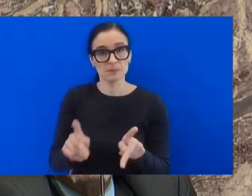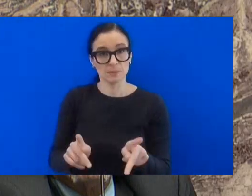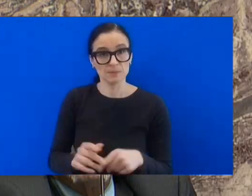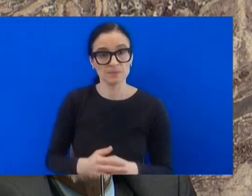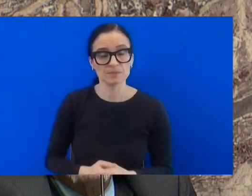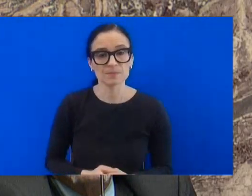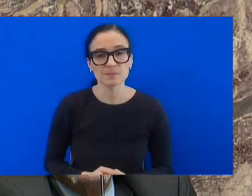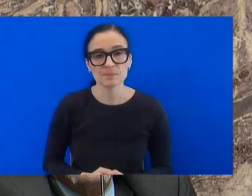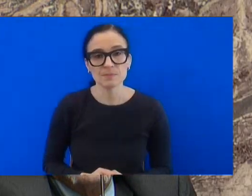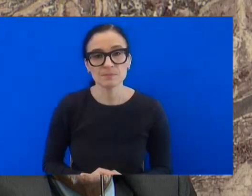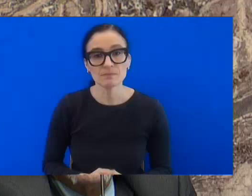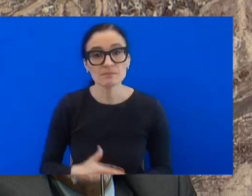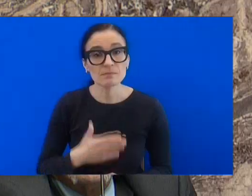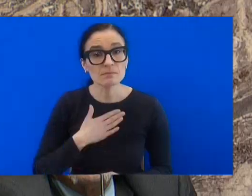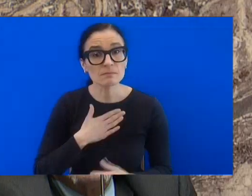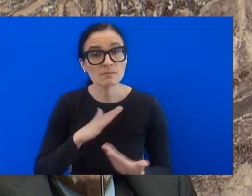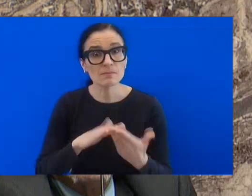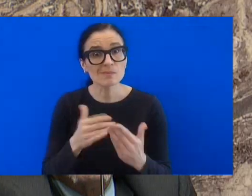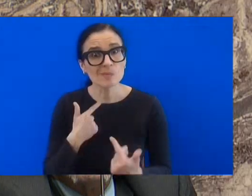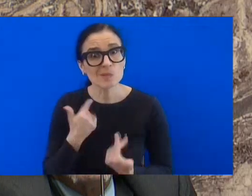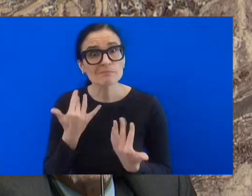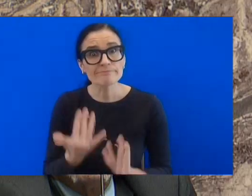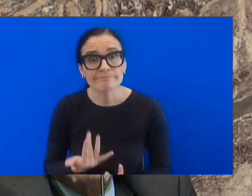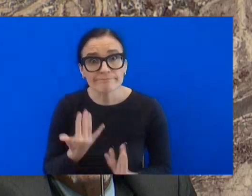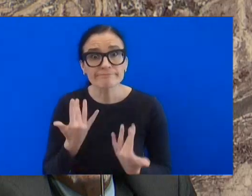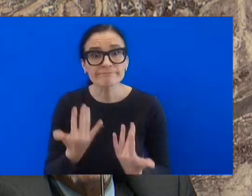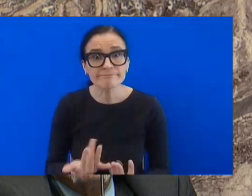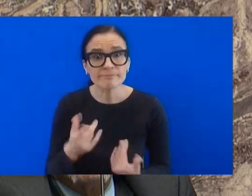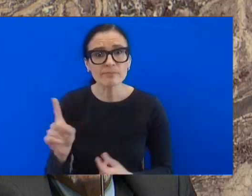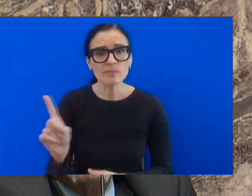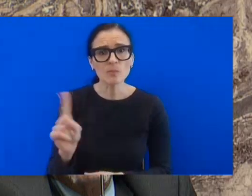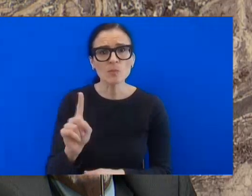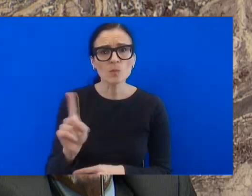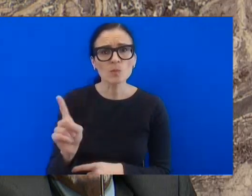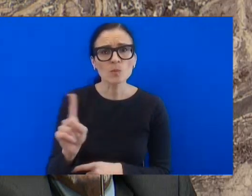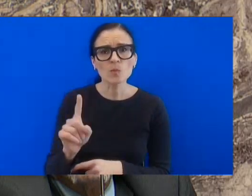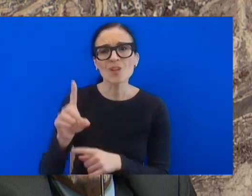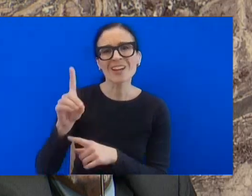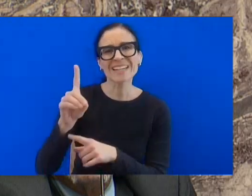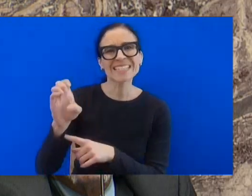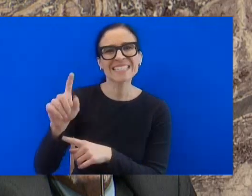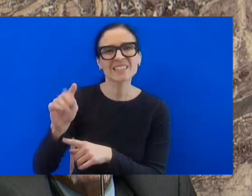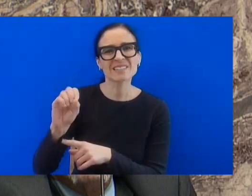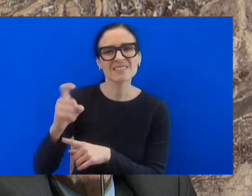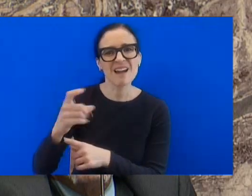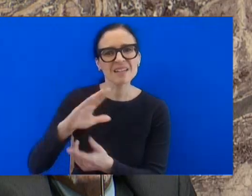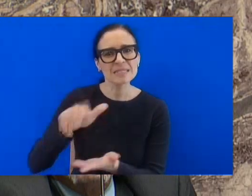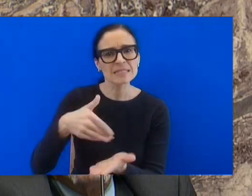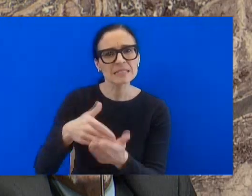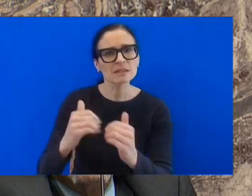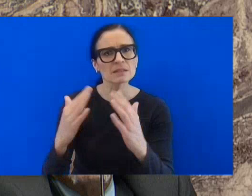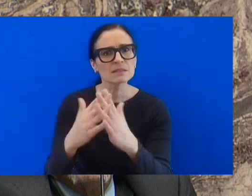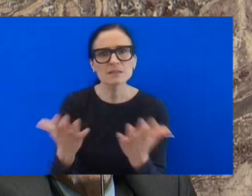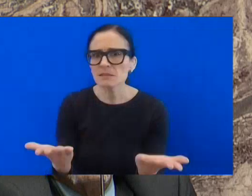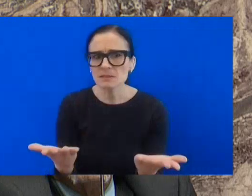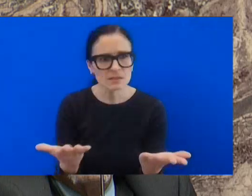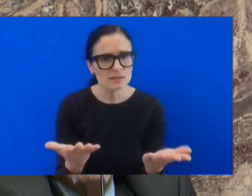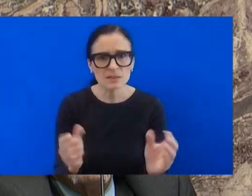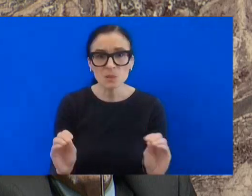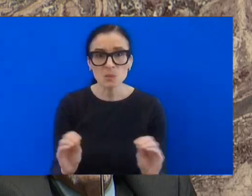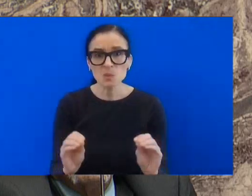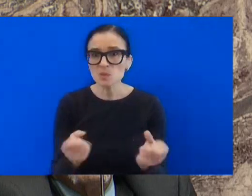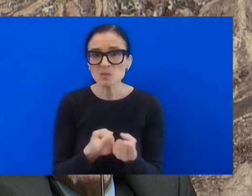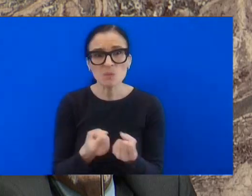center. Detox without supports is a death sentence. It leaves people physically sober, but mentally